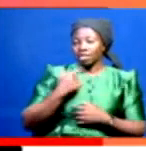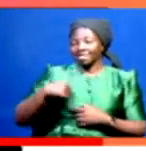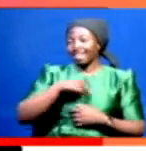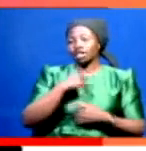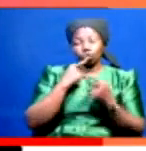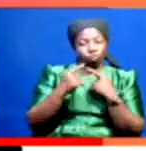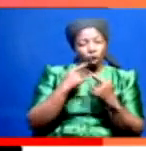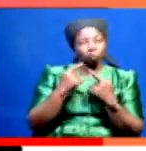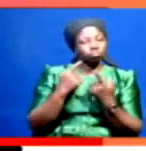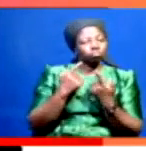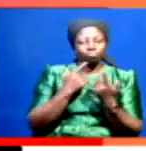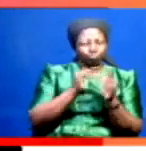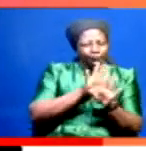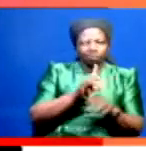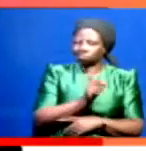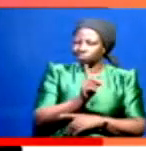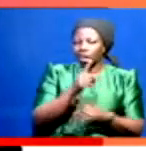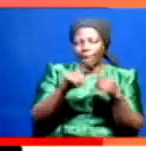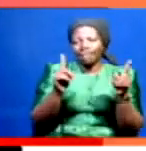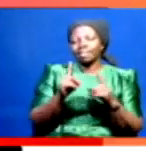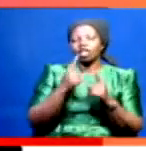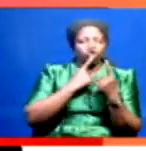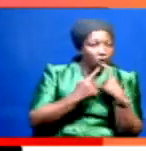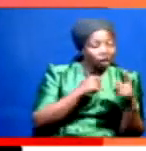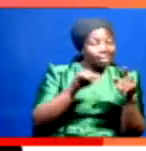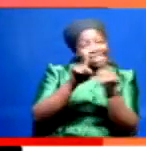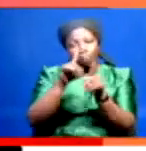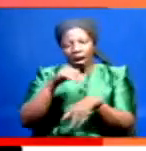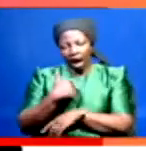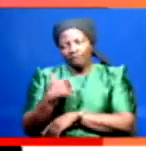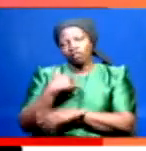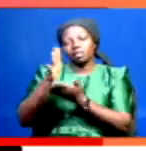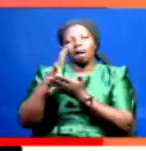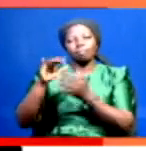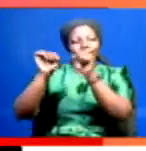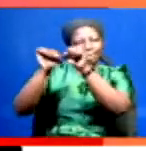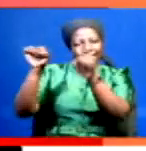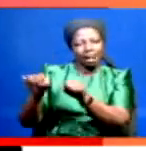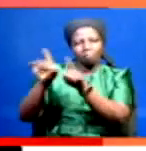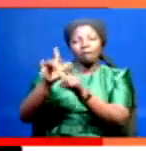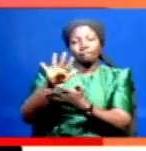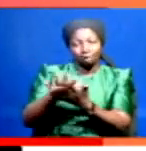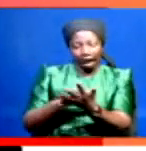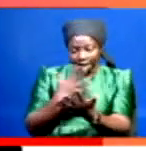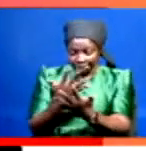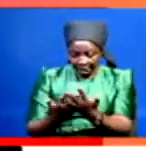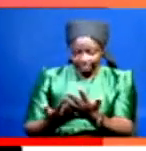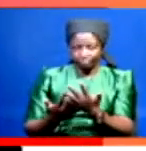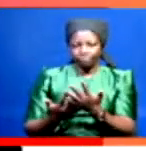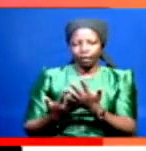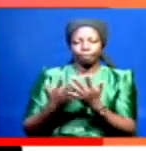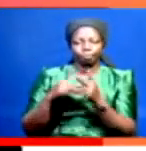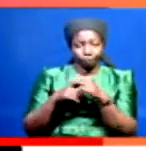conversation and have some systems and structures, and begin to look at,